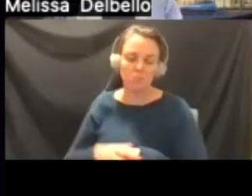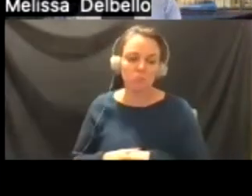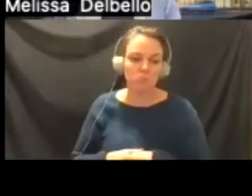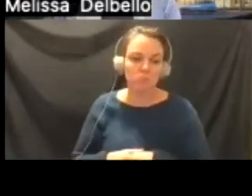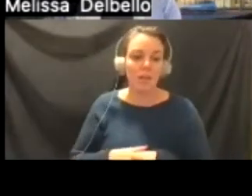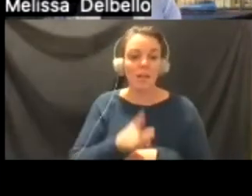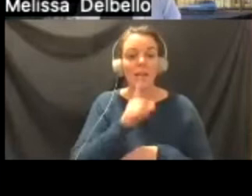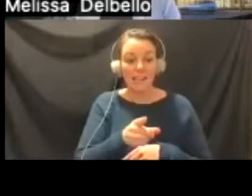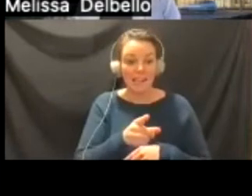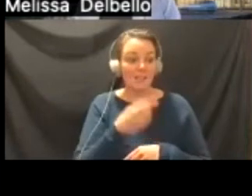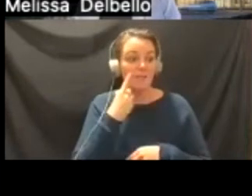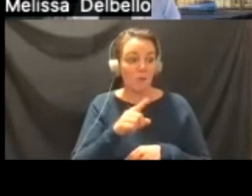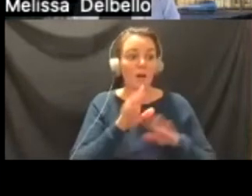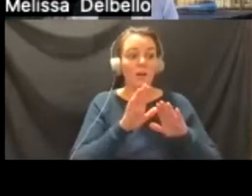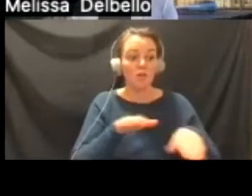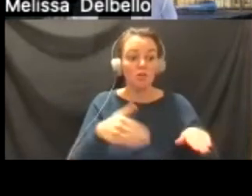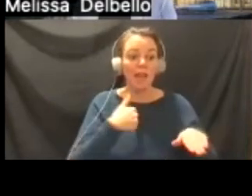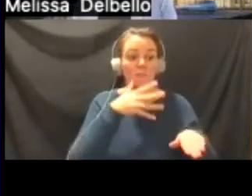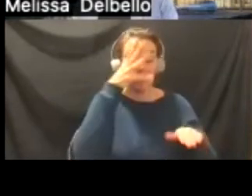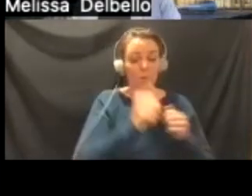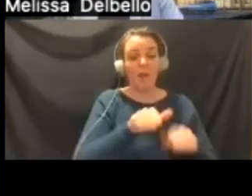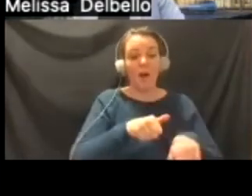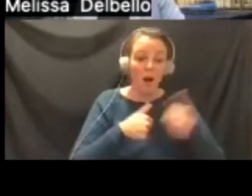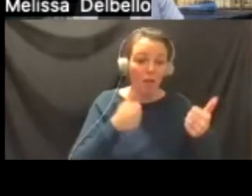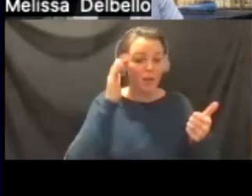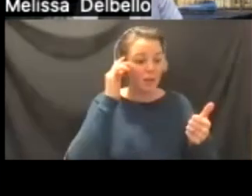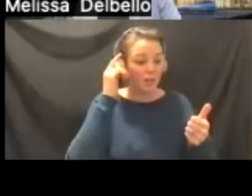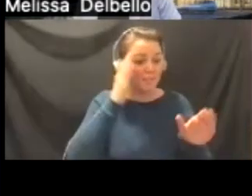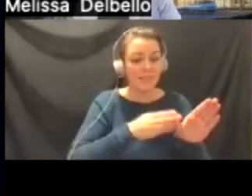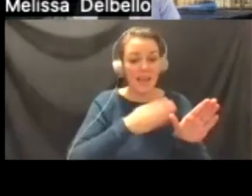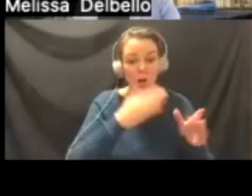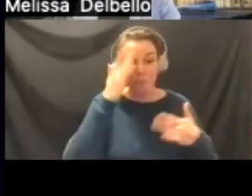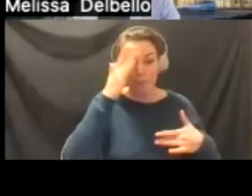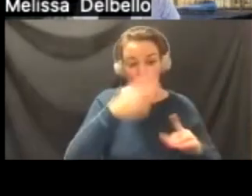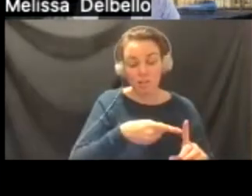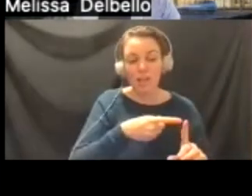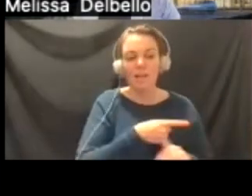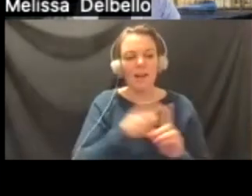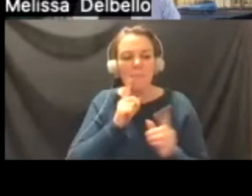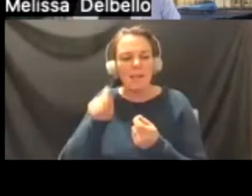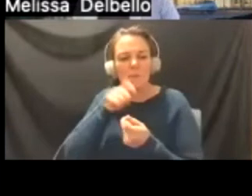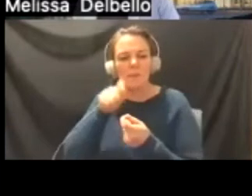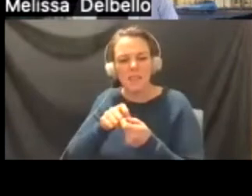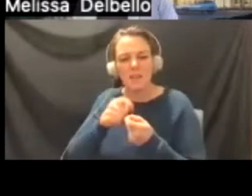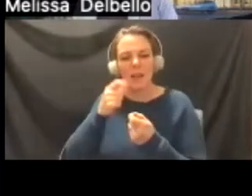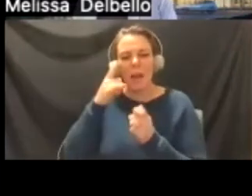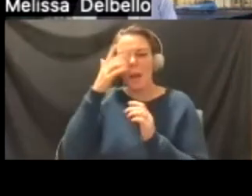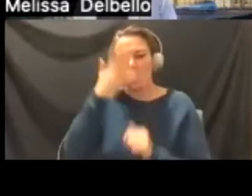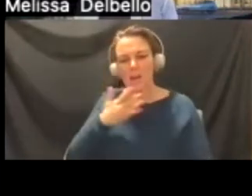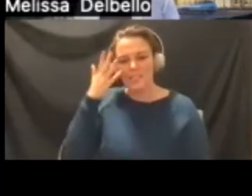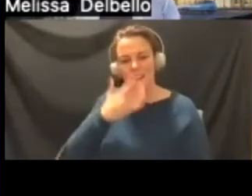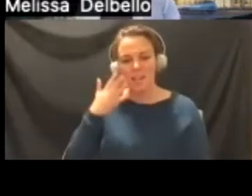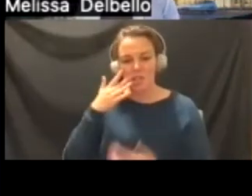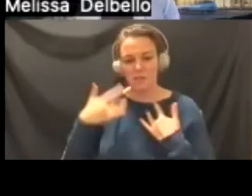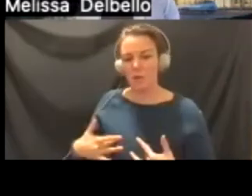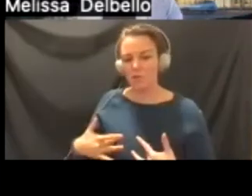other psychopathology. But specific types of presentations of depression have been associated with